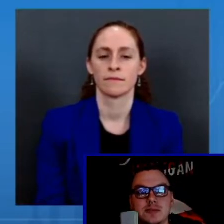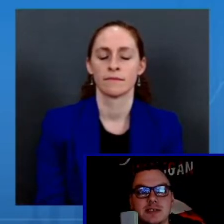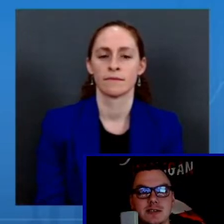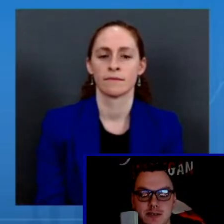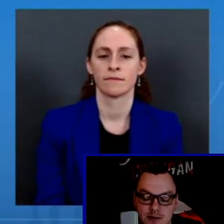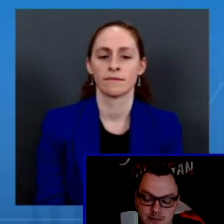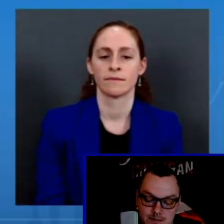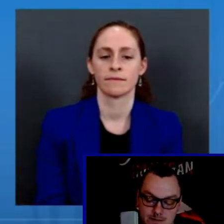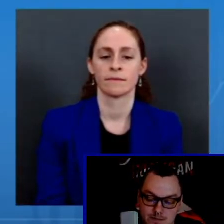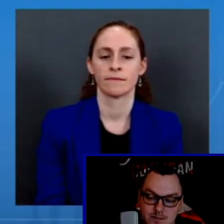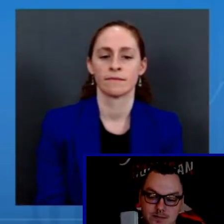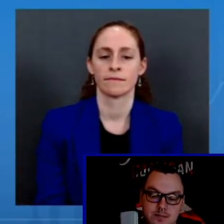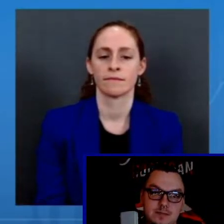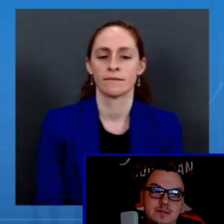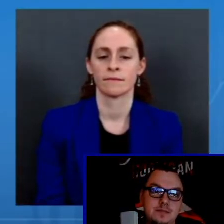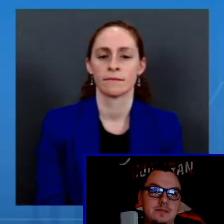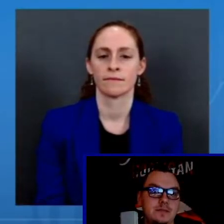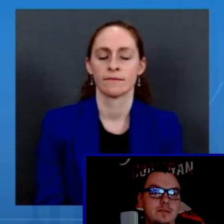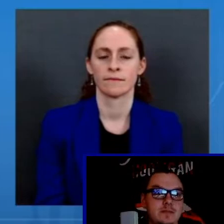What's up, Send?